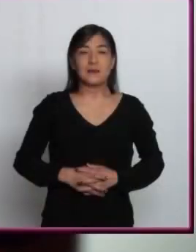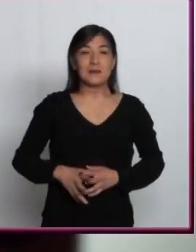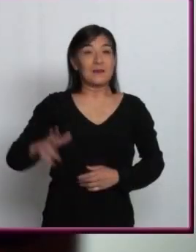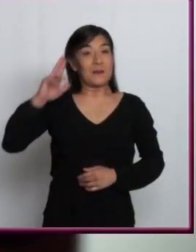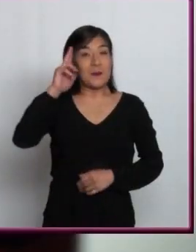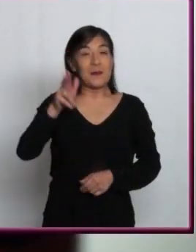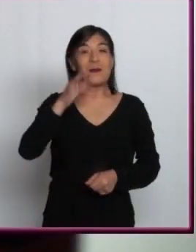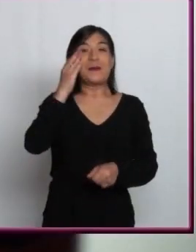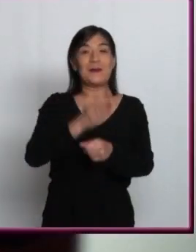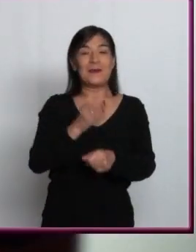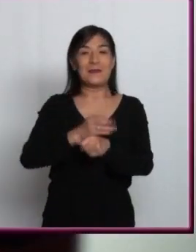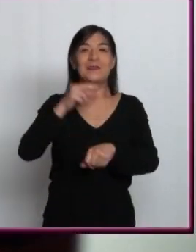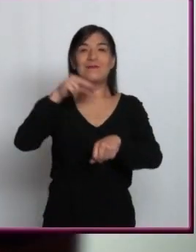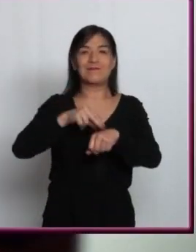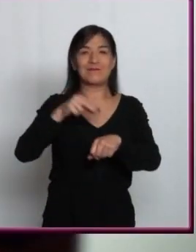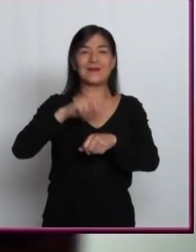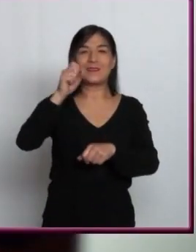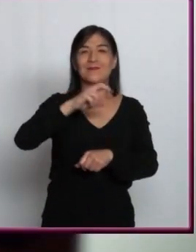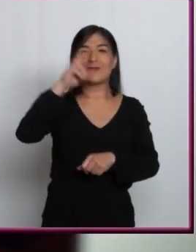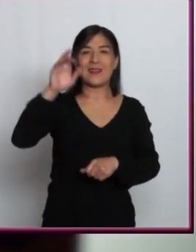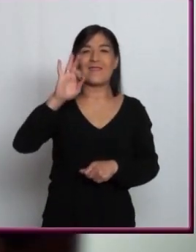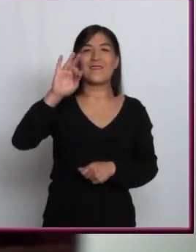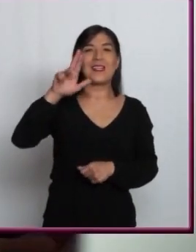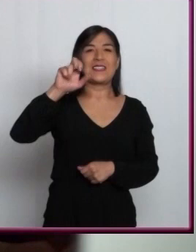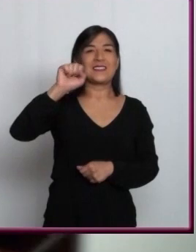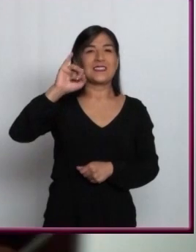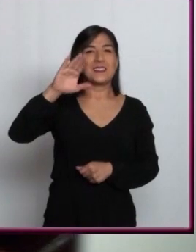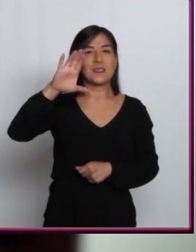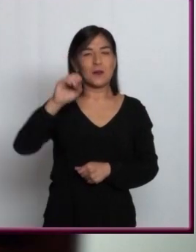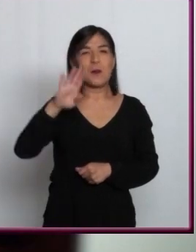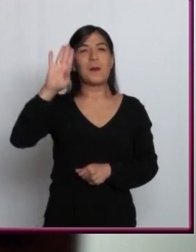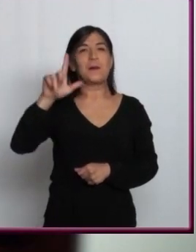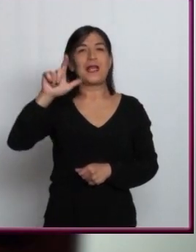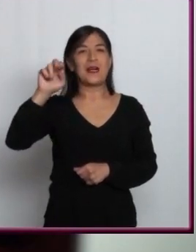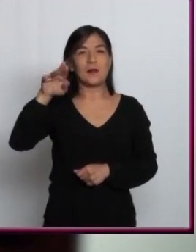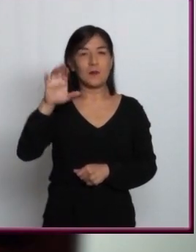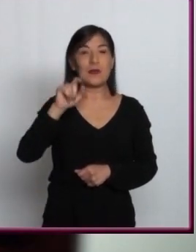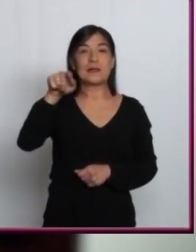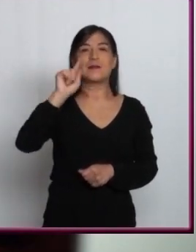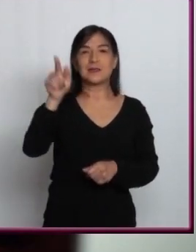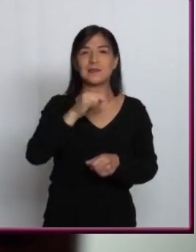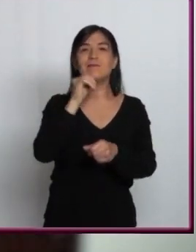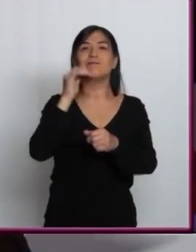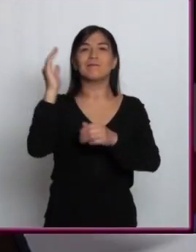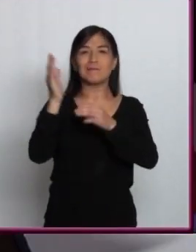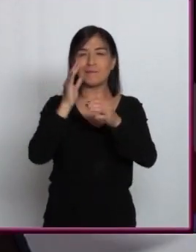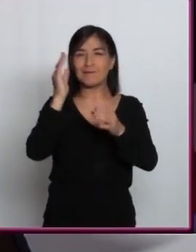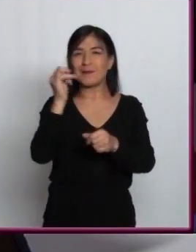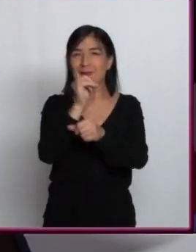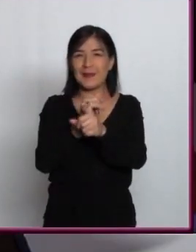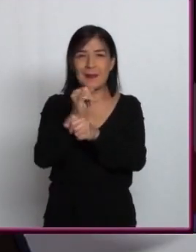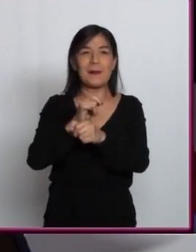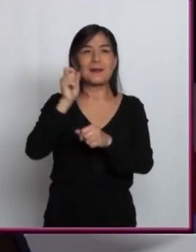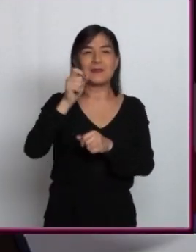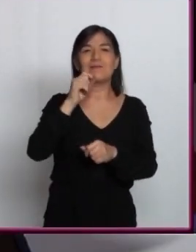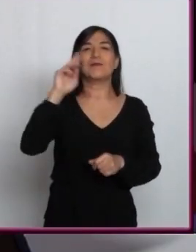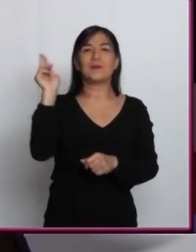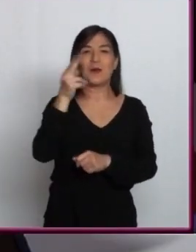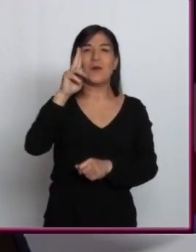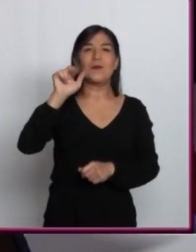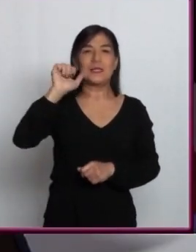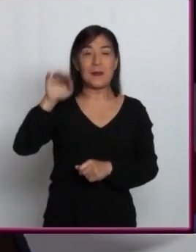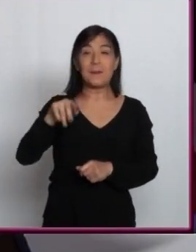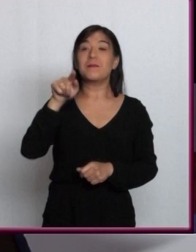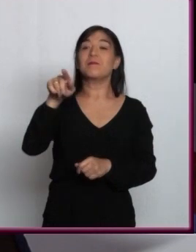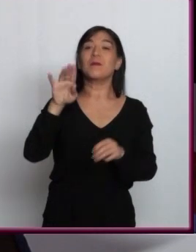Hola, estamos con el doctor en astronomía Francisco Blanco, que es profesor investigador del Instituto Tecnológico Autónomo de México. Paco, ¿cómo estás? ¿Qué